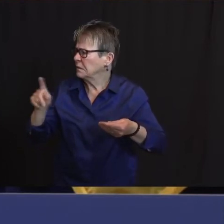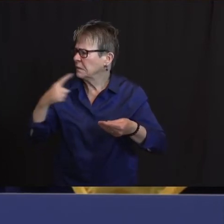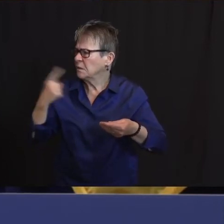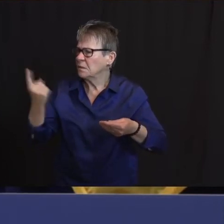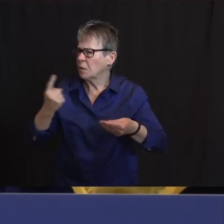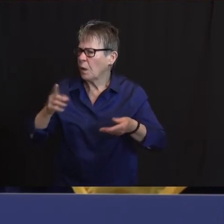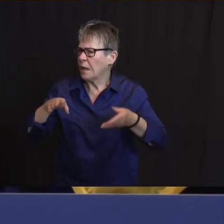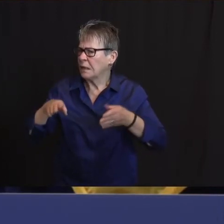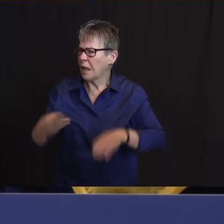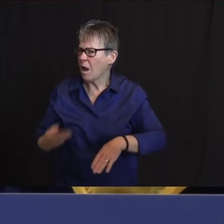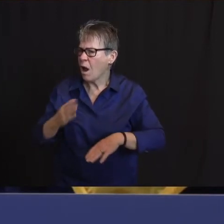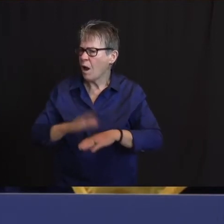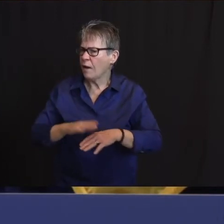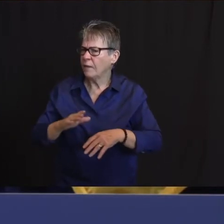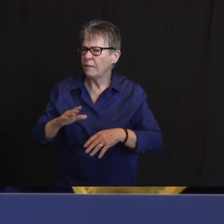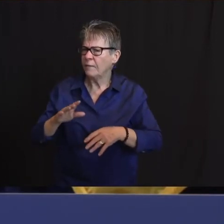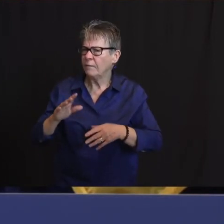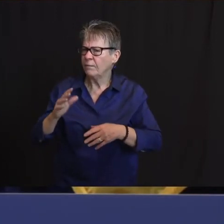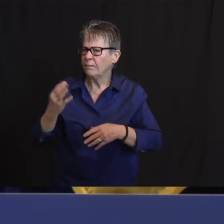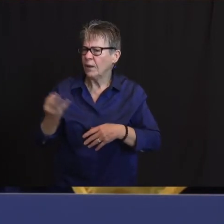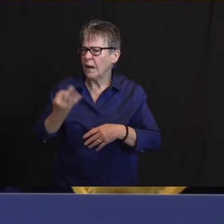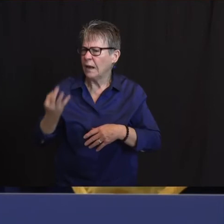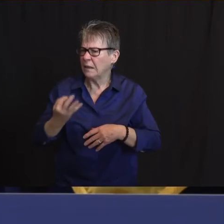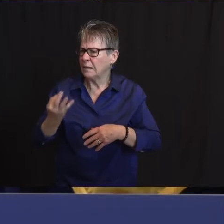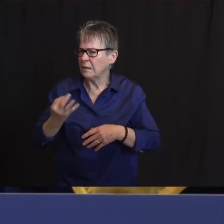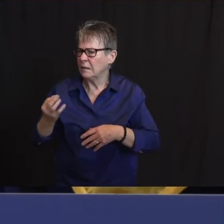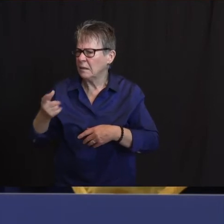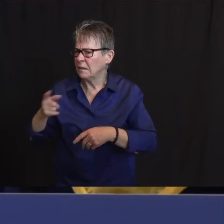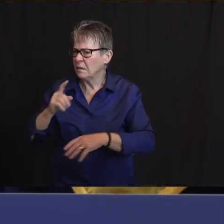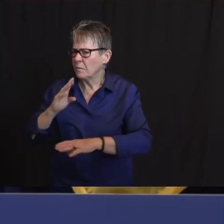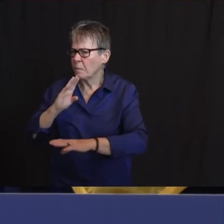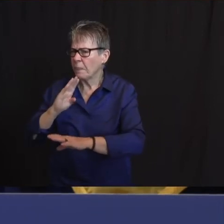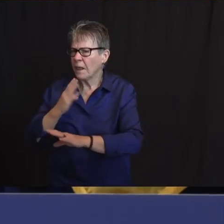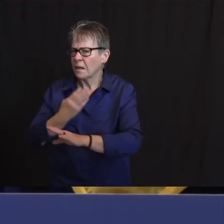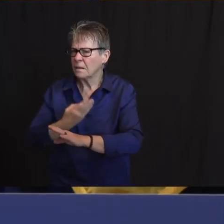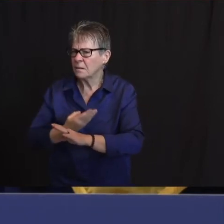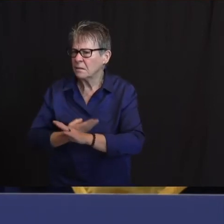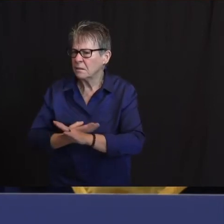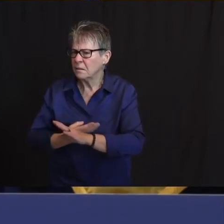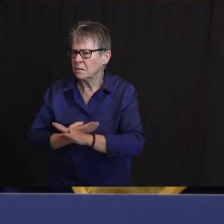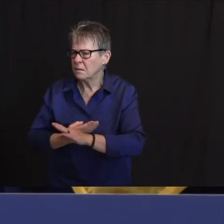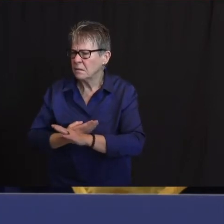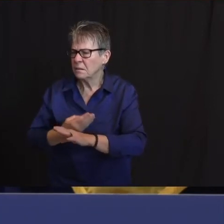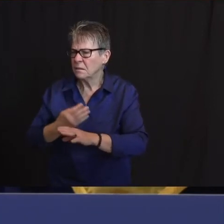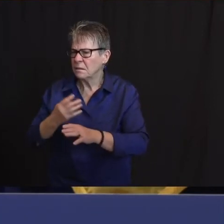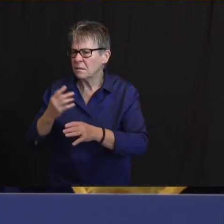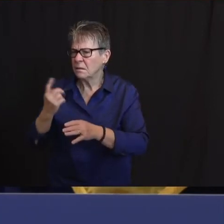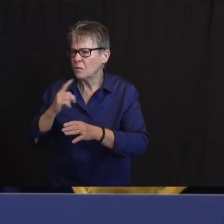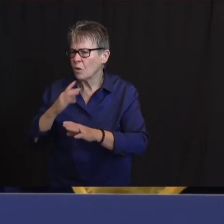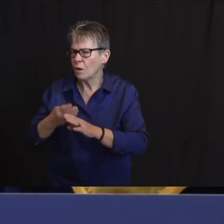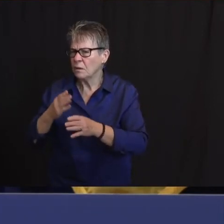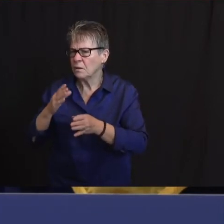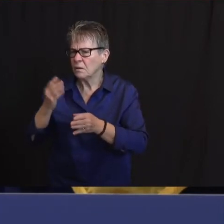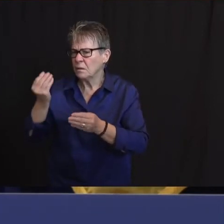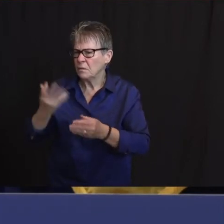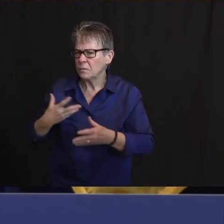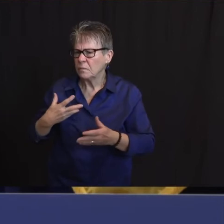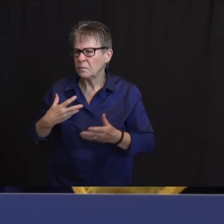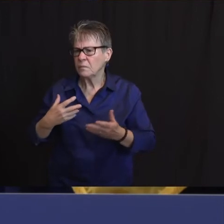Donna reached out to Tony and asked that I mention his passing today, because today, January 25th, would have been